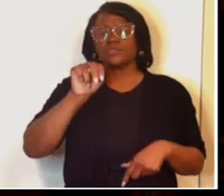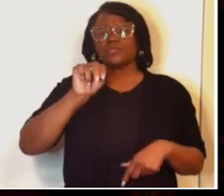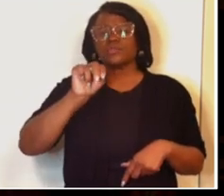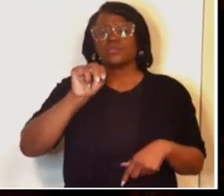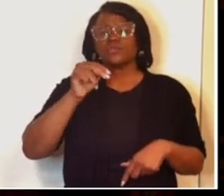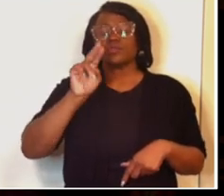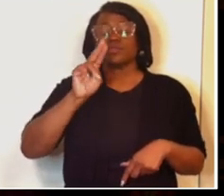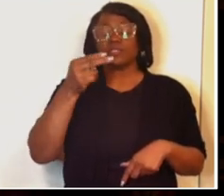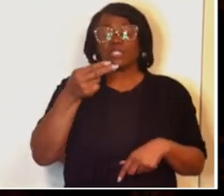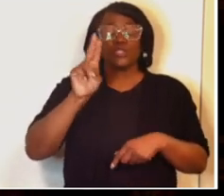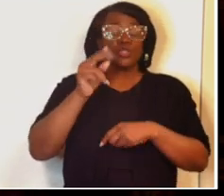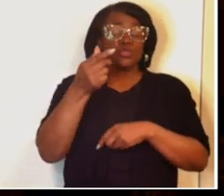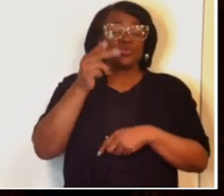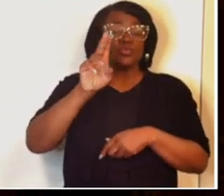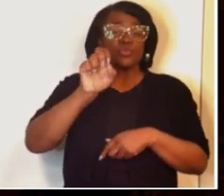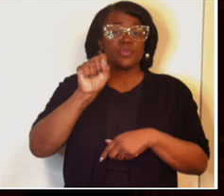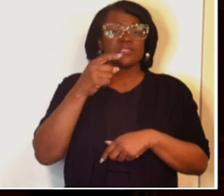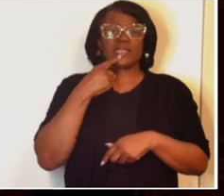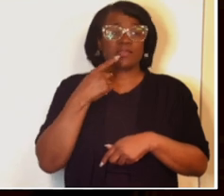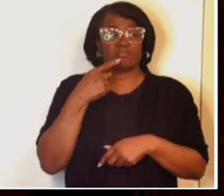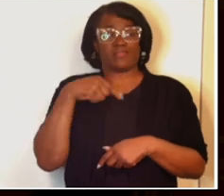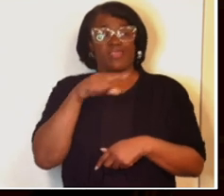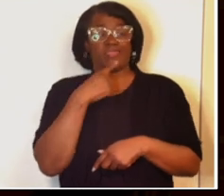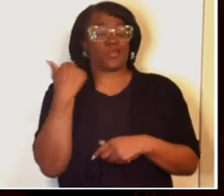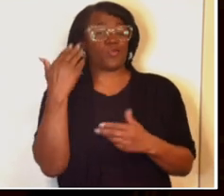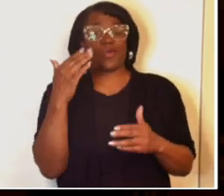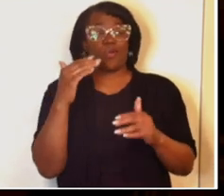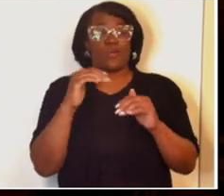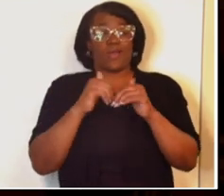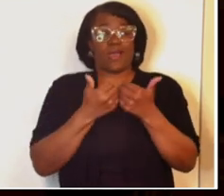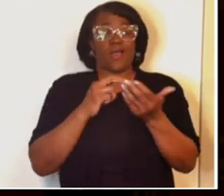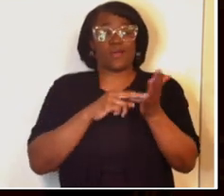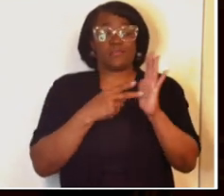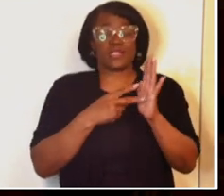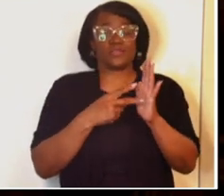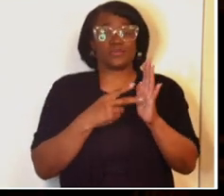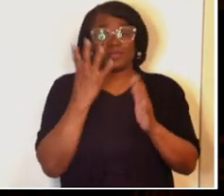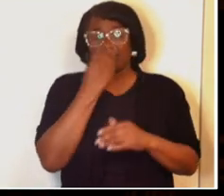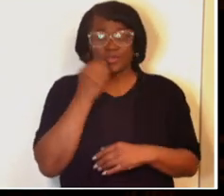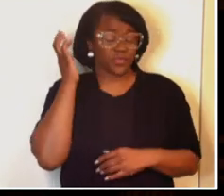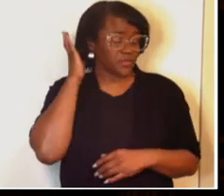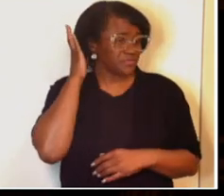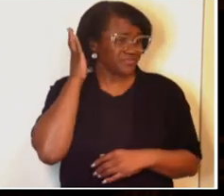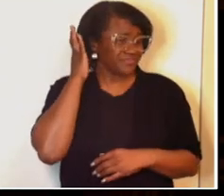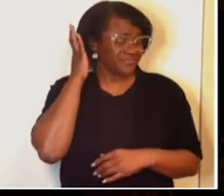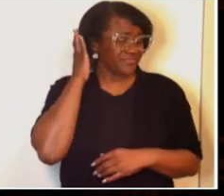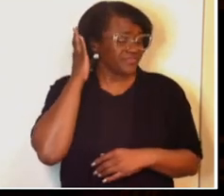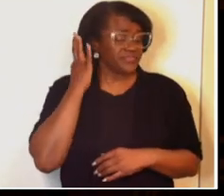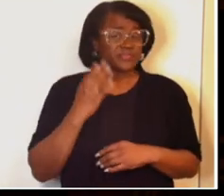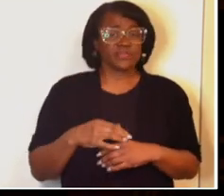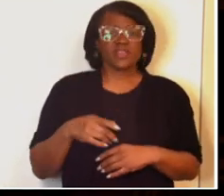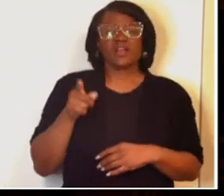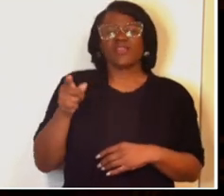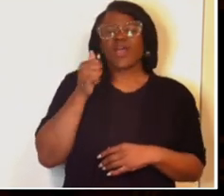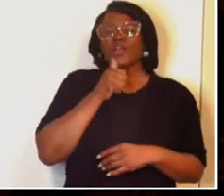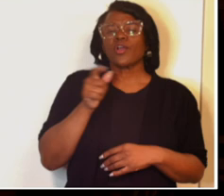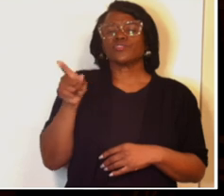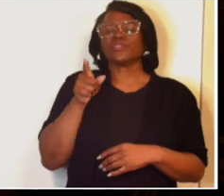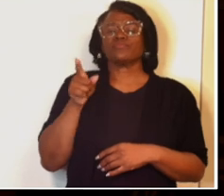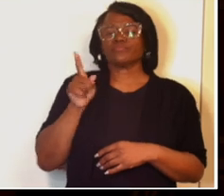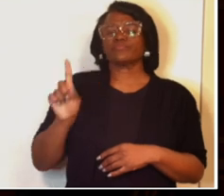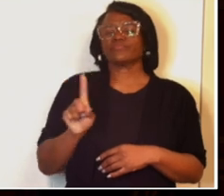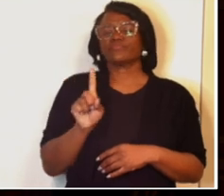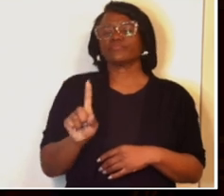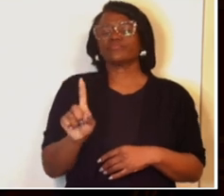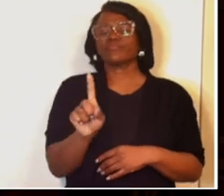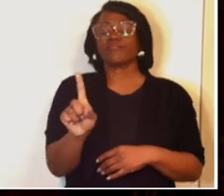"Pearl, Pearl," Samantha was waving a piece of paper at me as she made her way across the street. She's one of those slow-moving sisters. "You got another